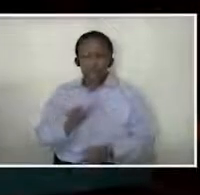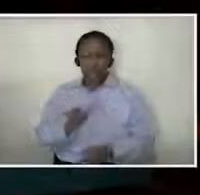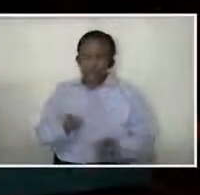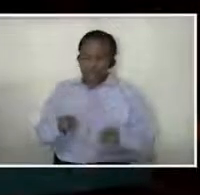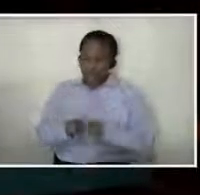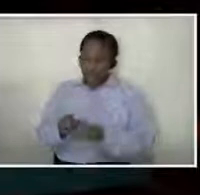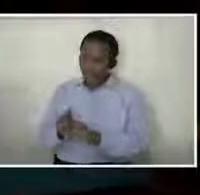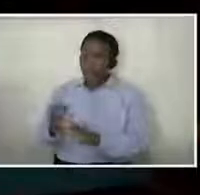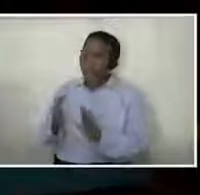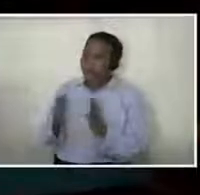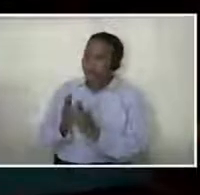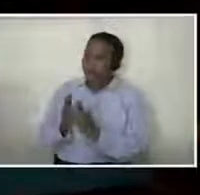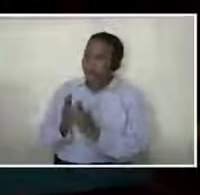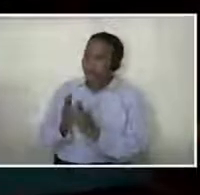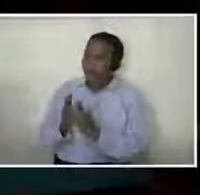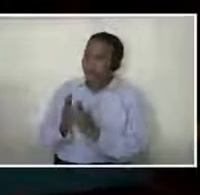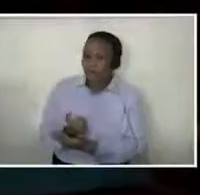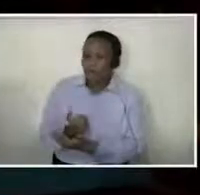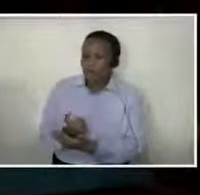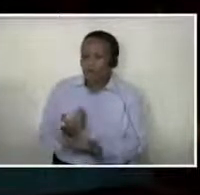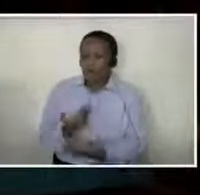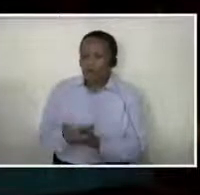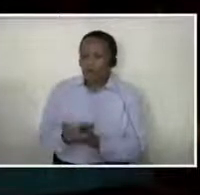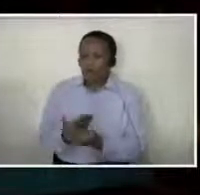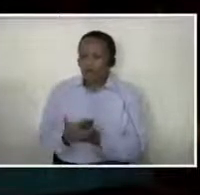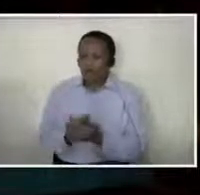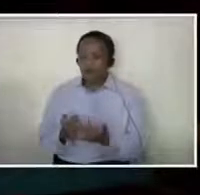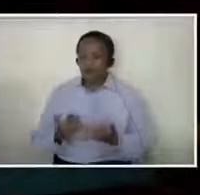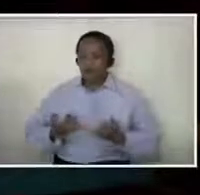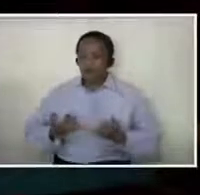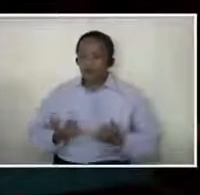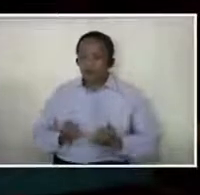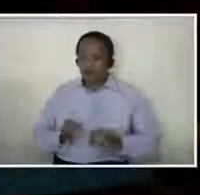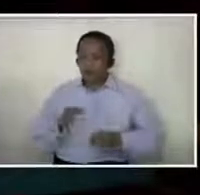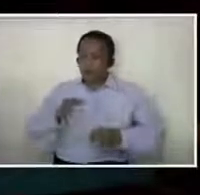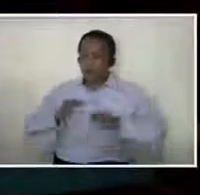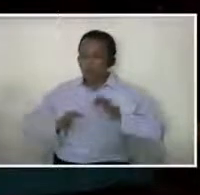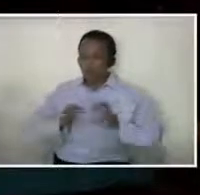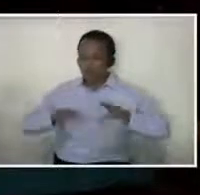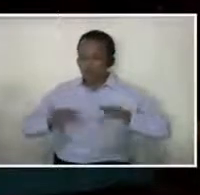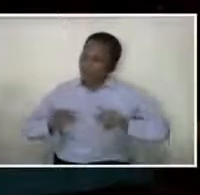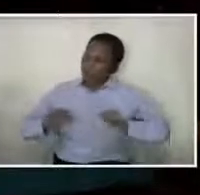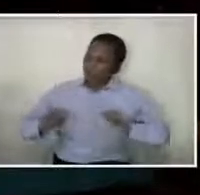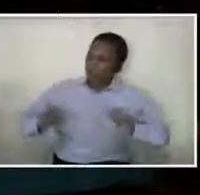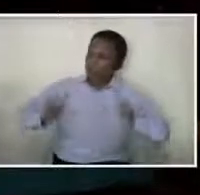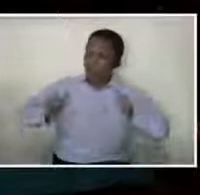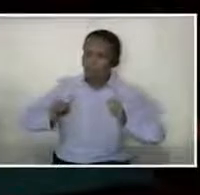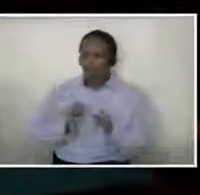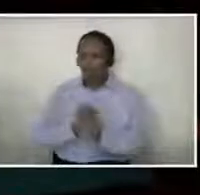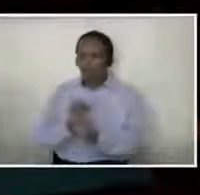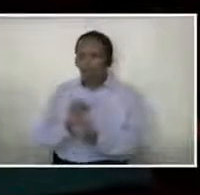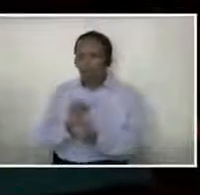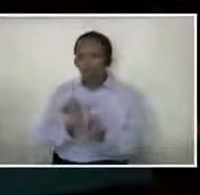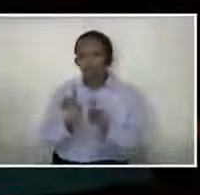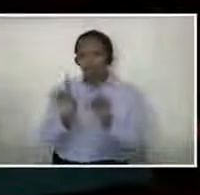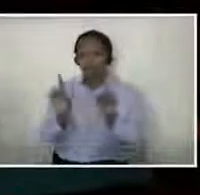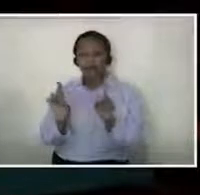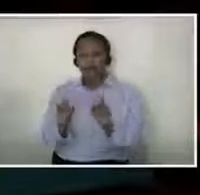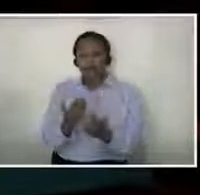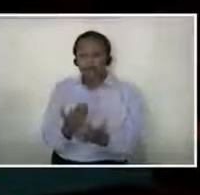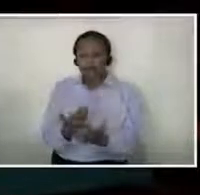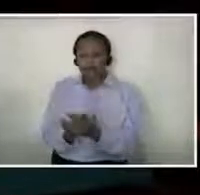Intra-party compromise is something South African politics has not yet mastered. However, one cannot insist on a